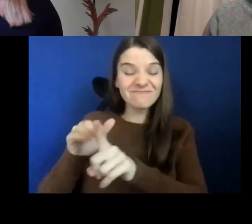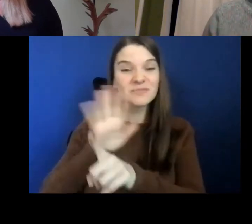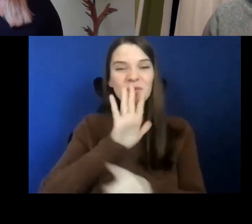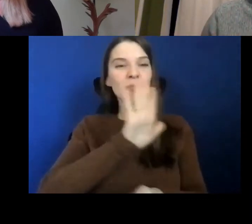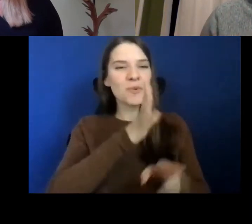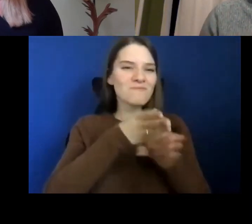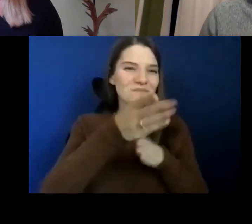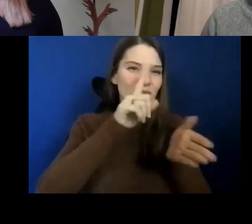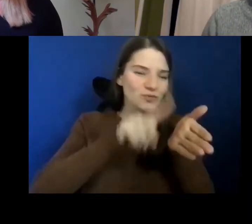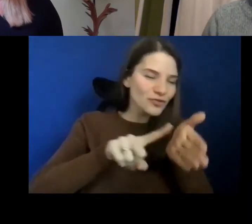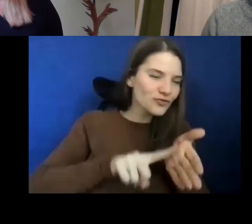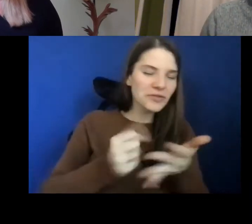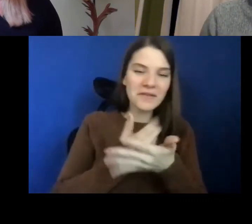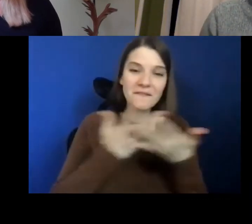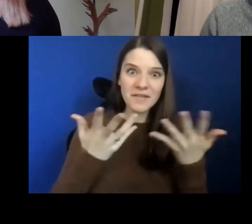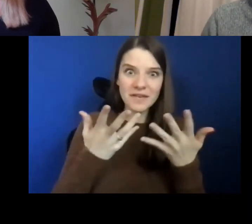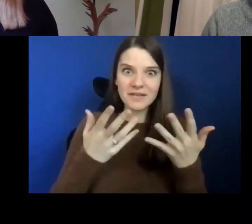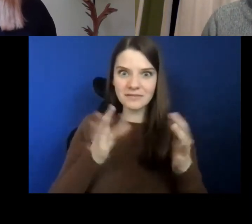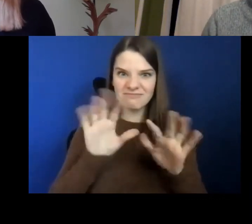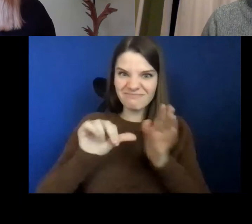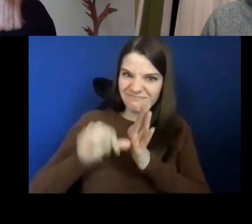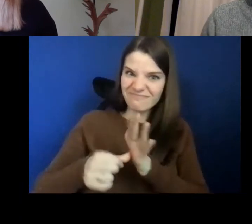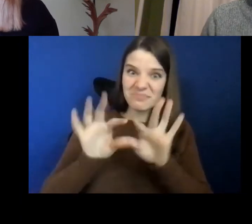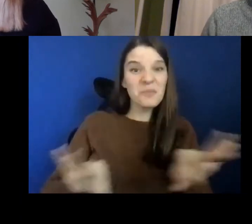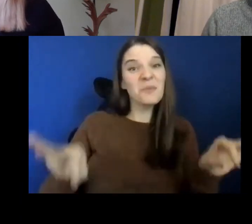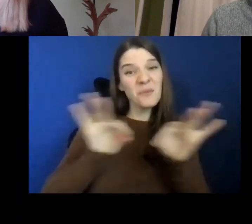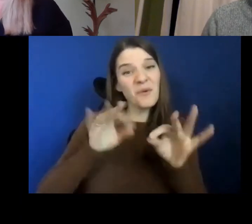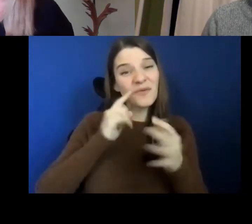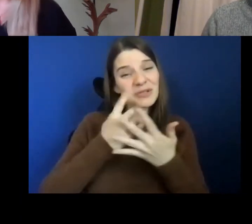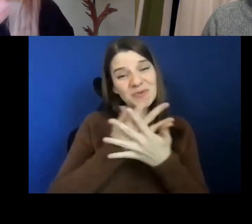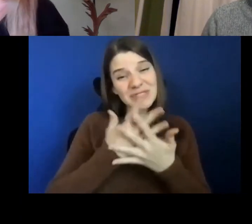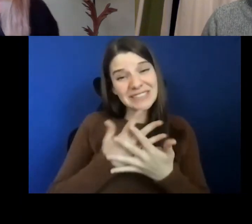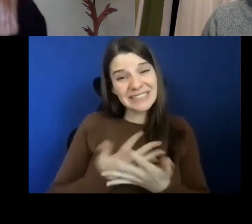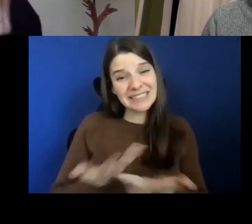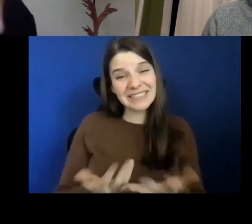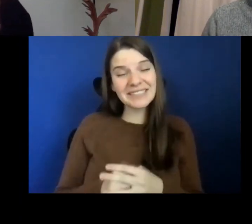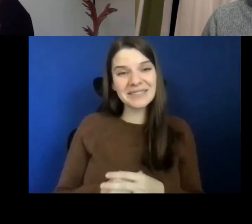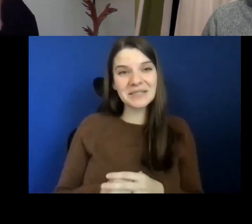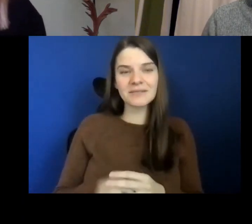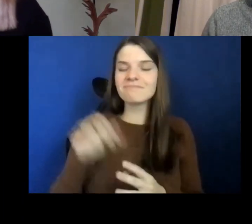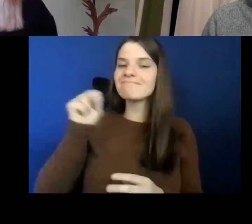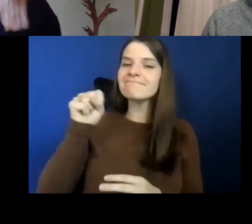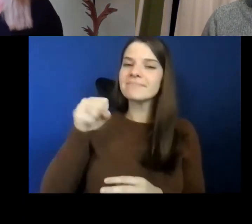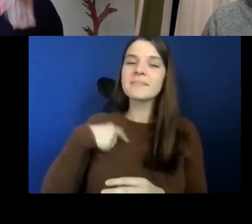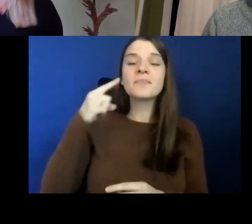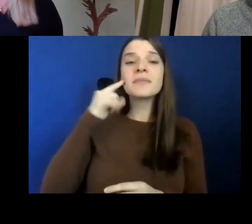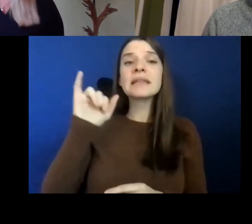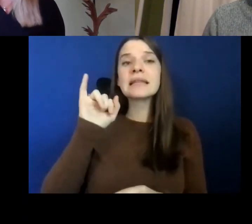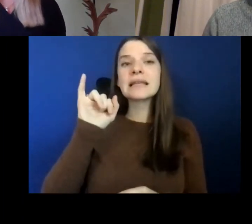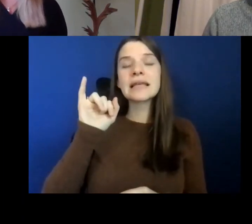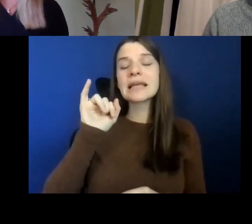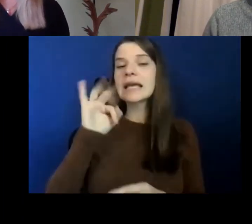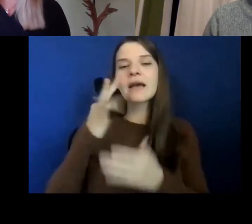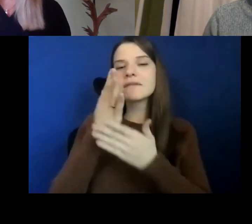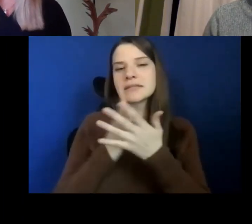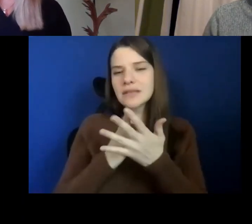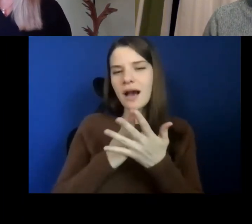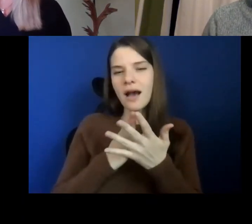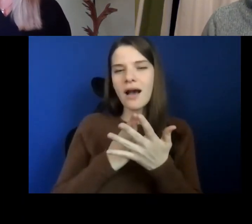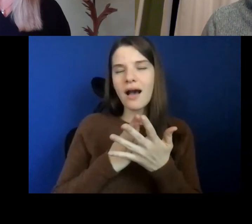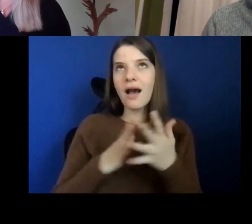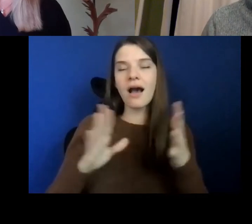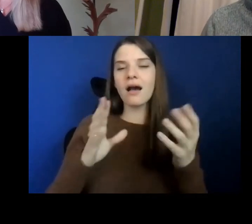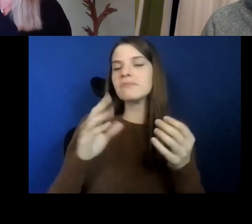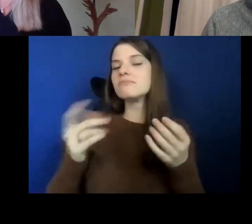do and everything about the importance of this. So no, I think if there's some singular messages that I would give